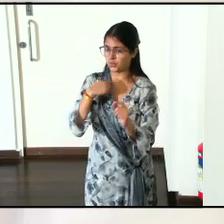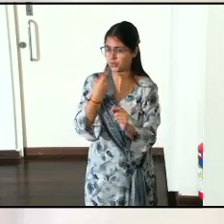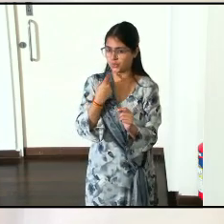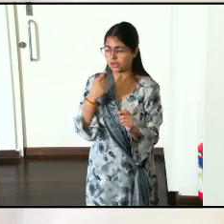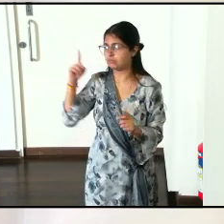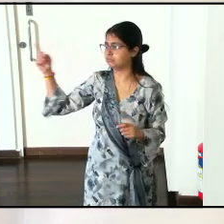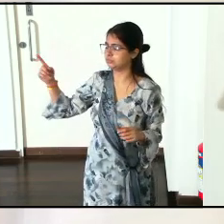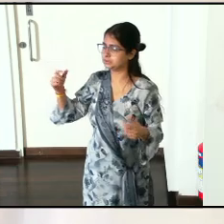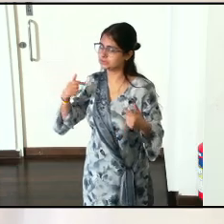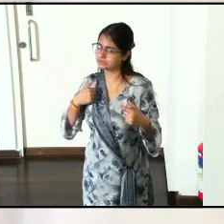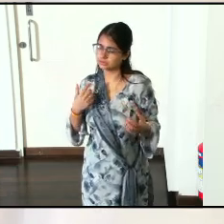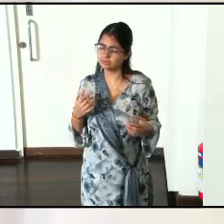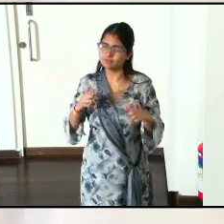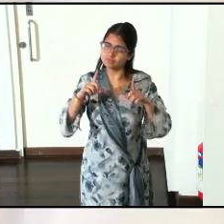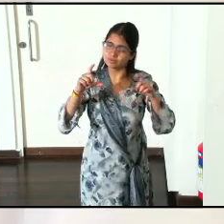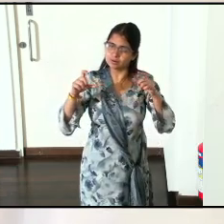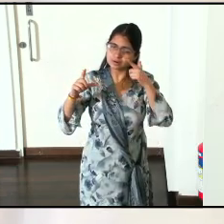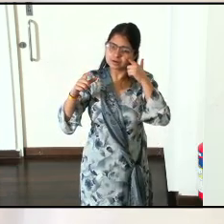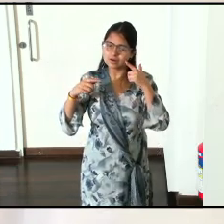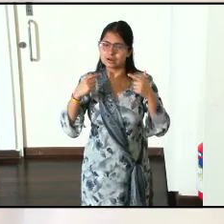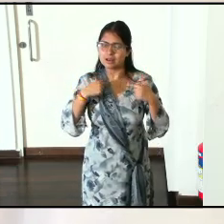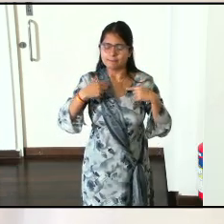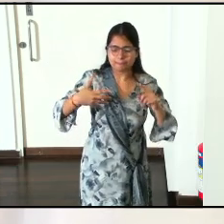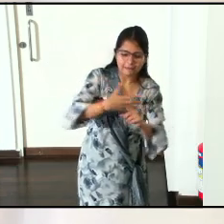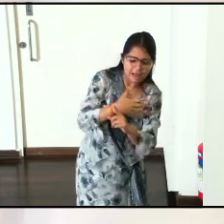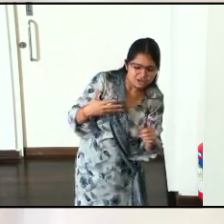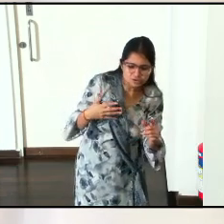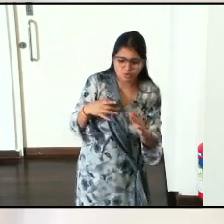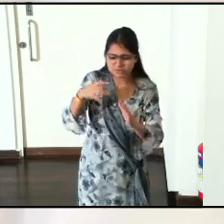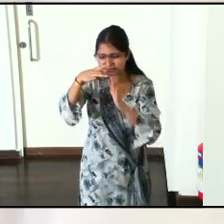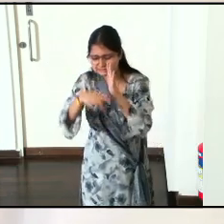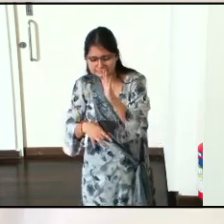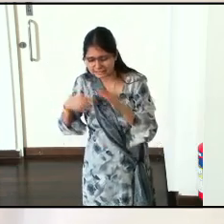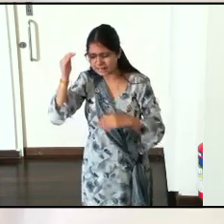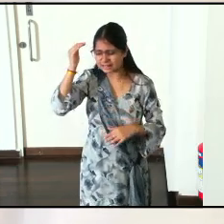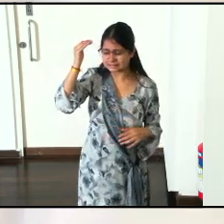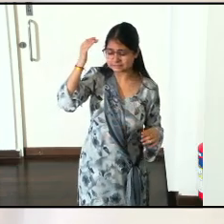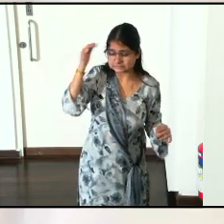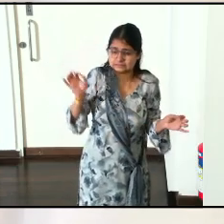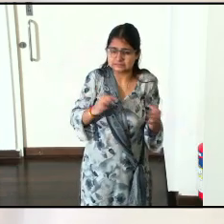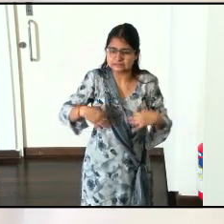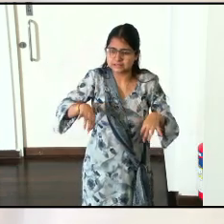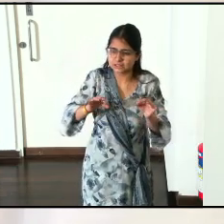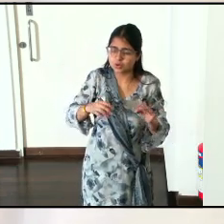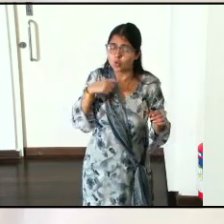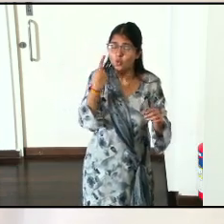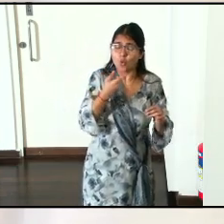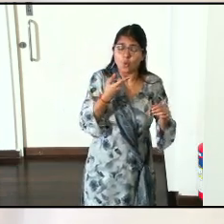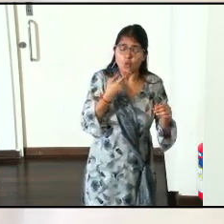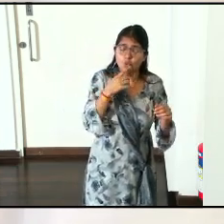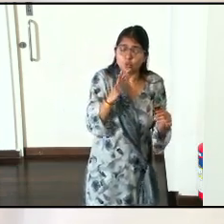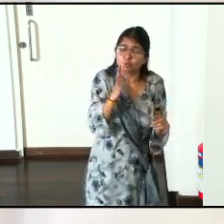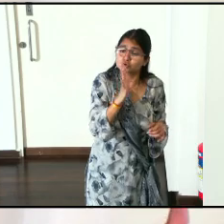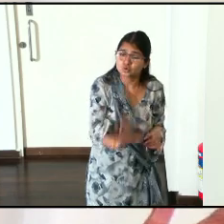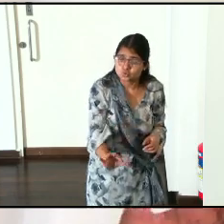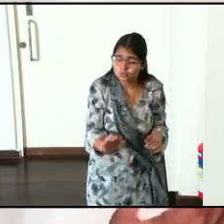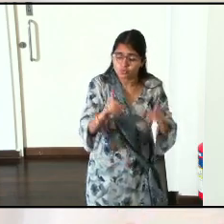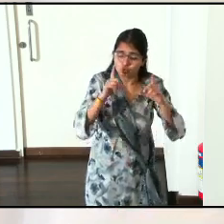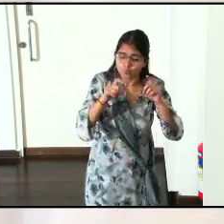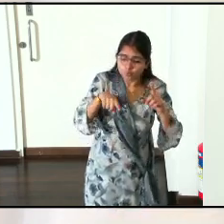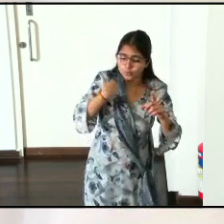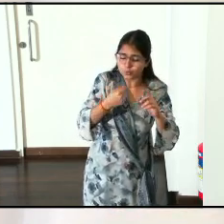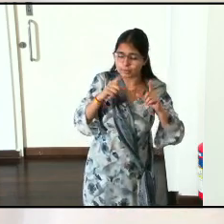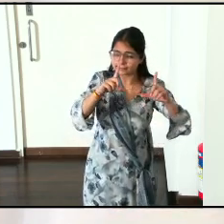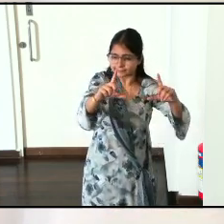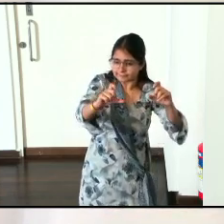photographs that I got without any provenance, without any details about where it's from. It's obviously Delhi.